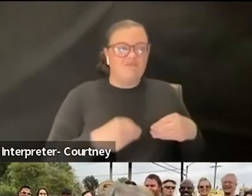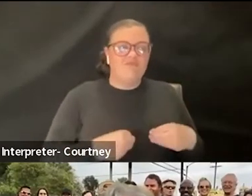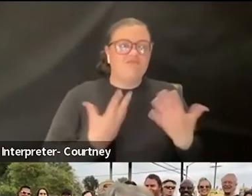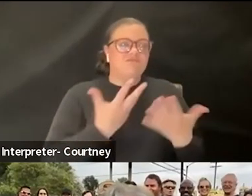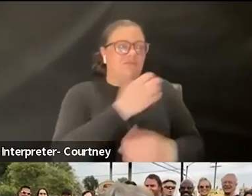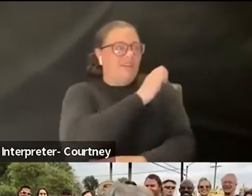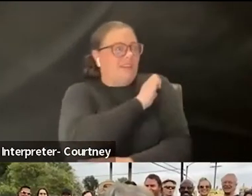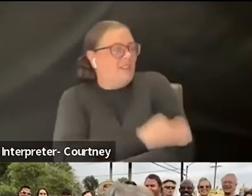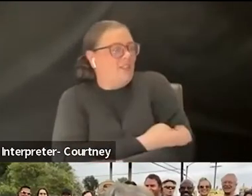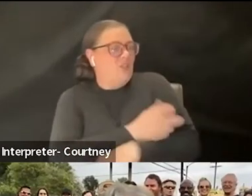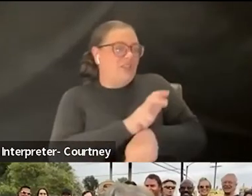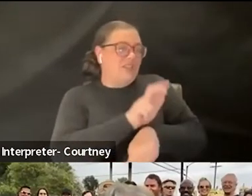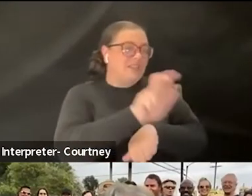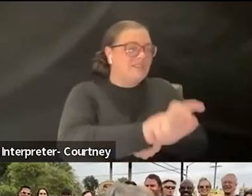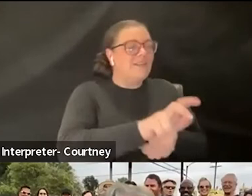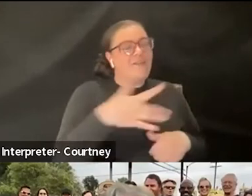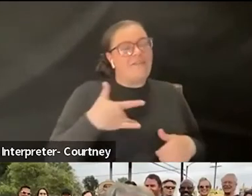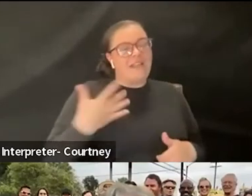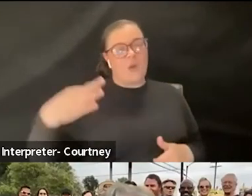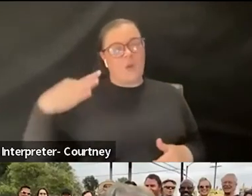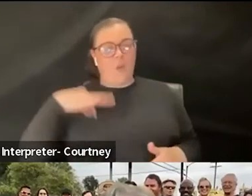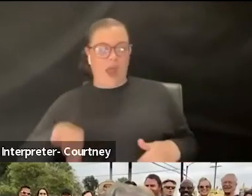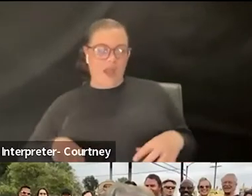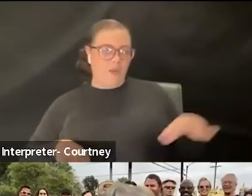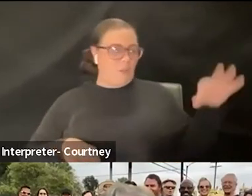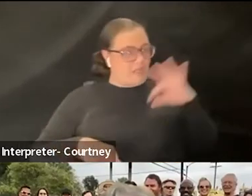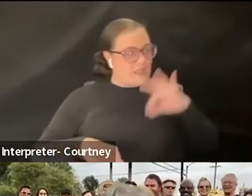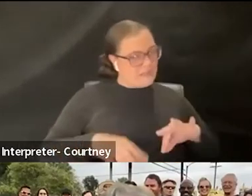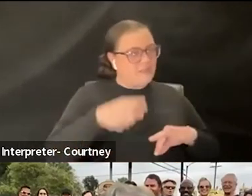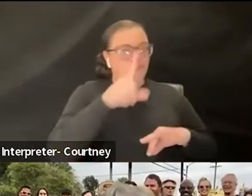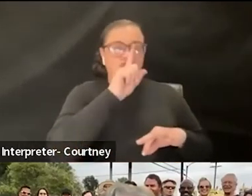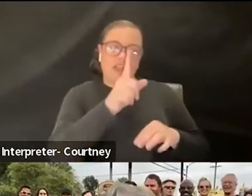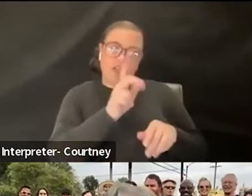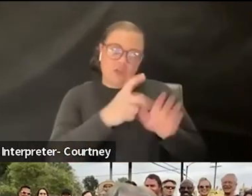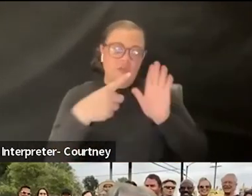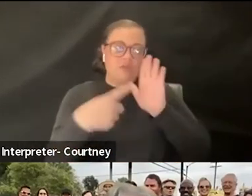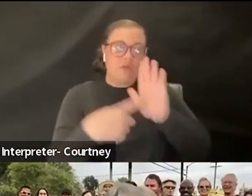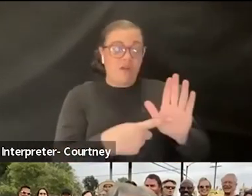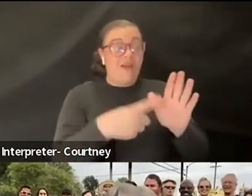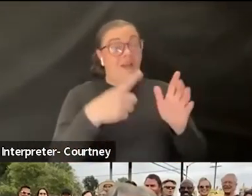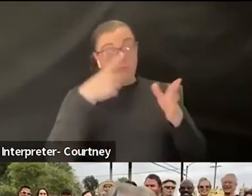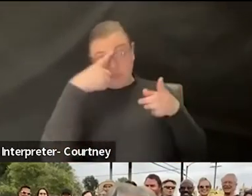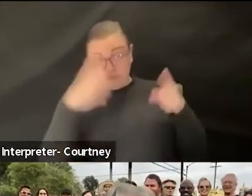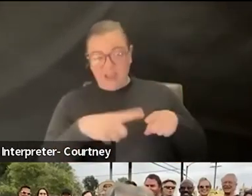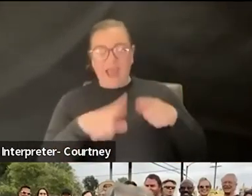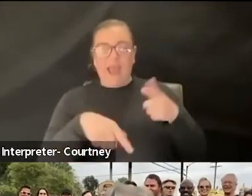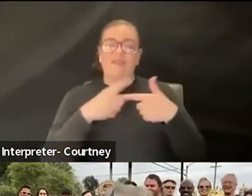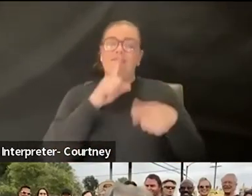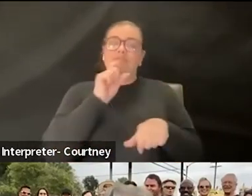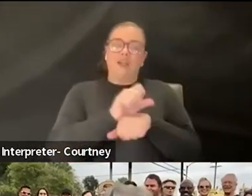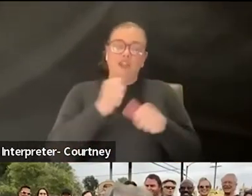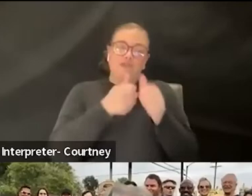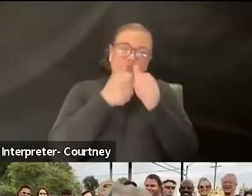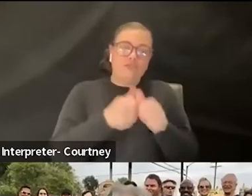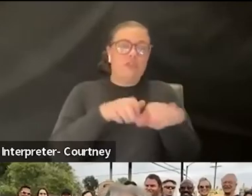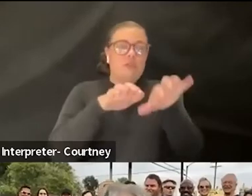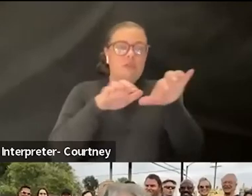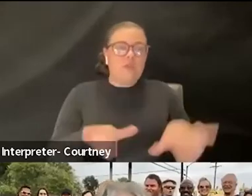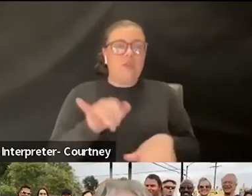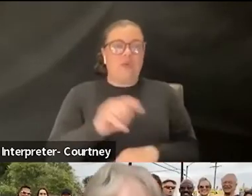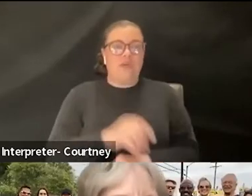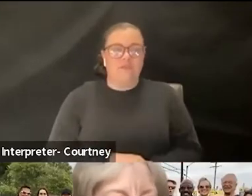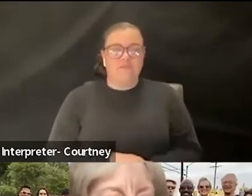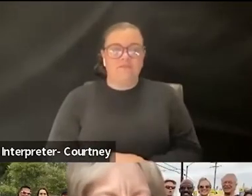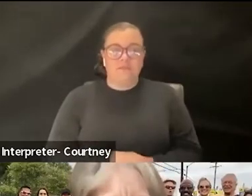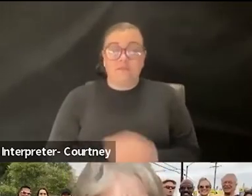going out there and making sure that we actually do it. Yeah. Hernán. Oh, Ellen, go for it. Yeah, I